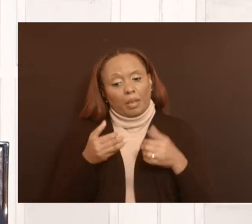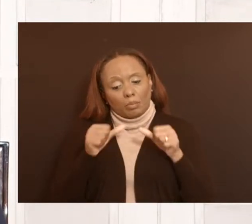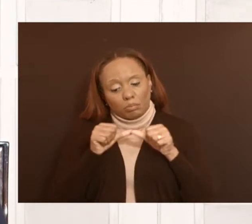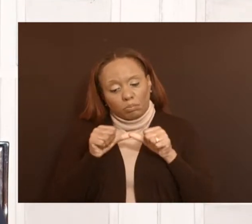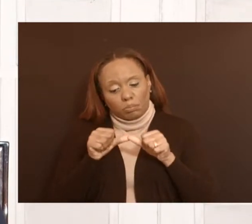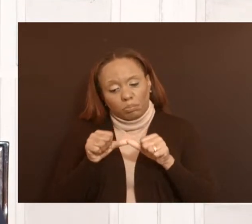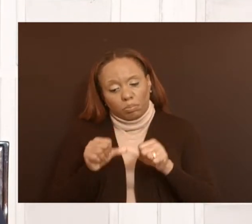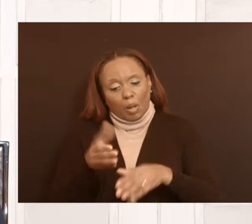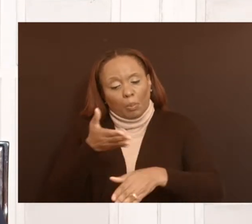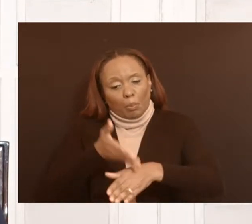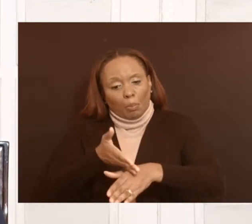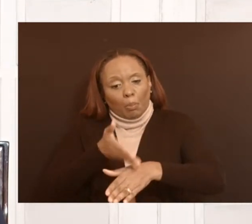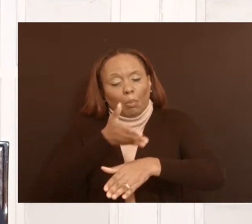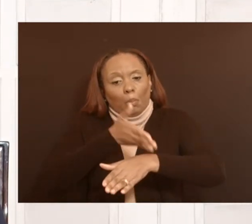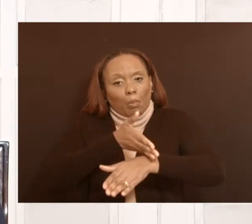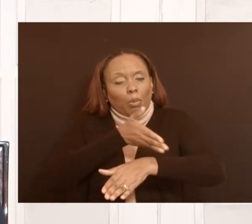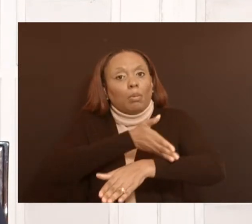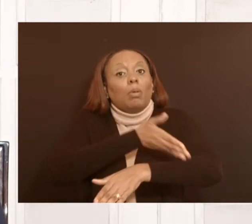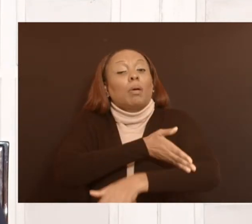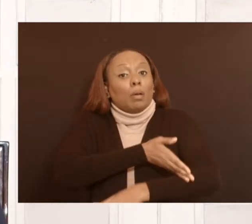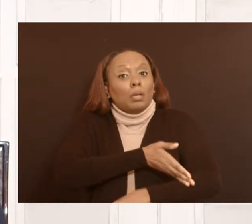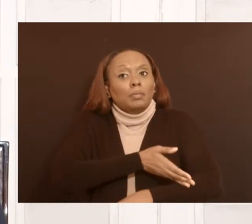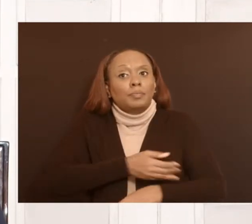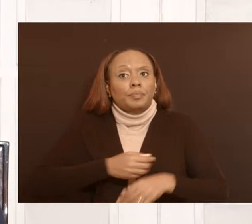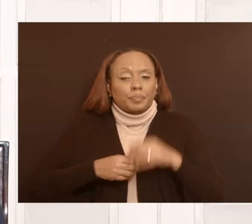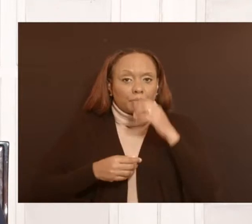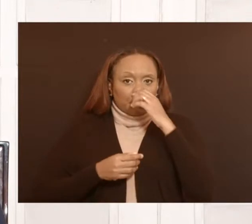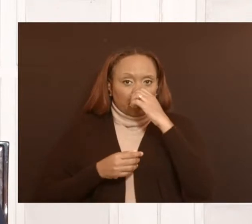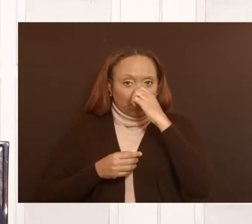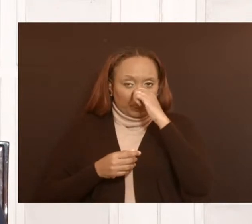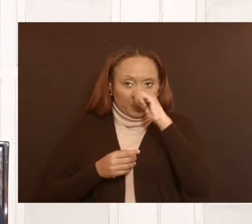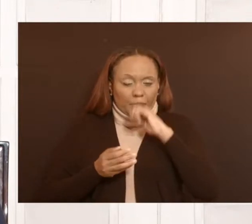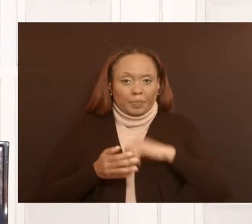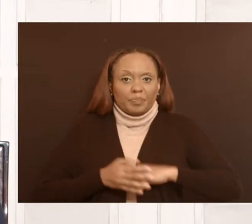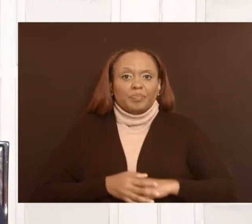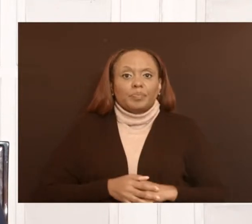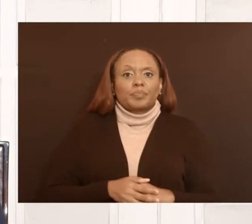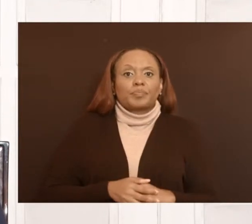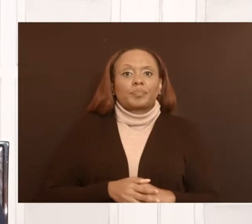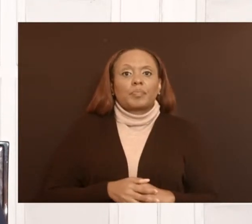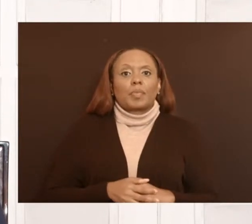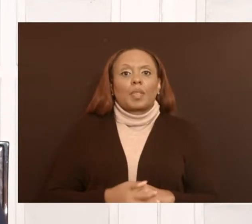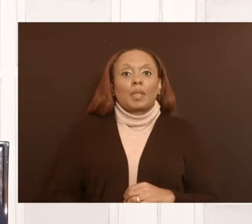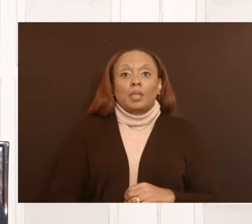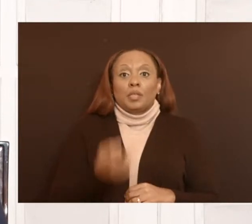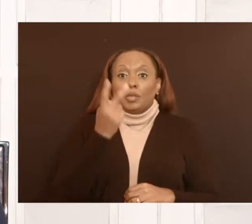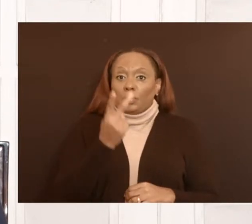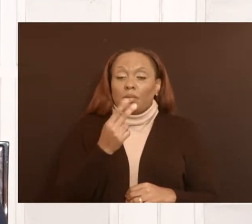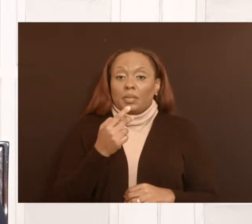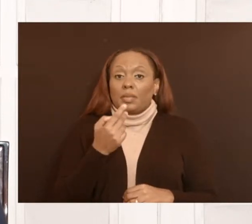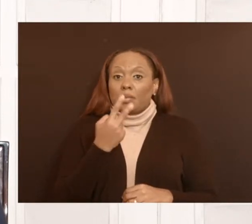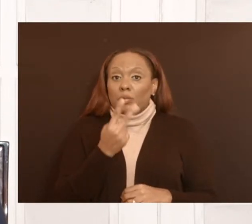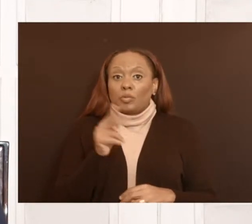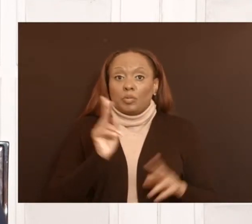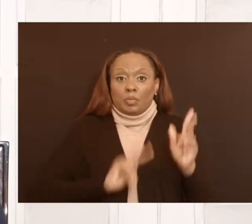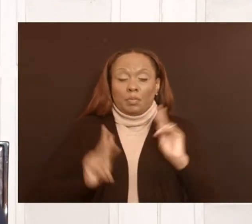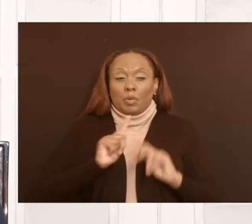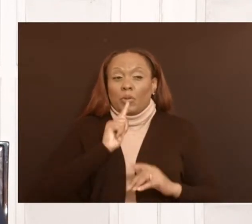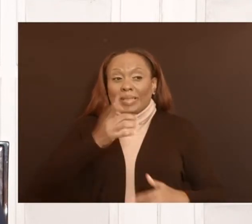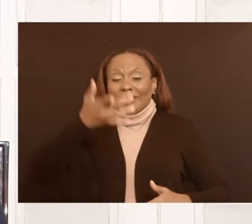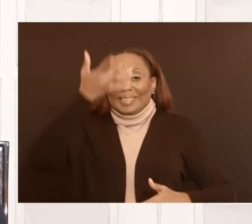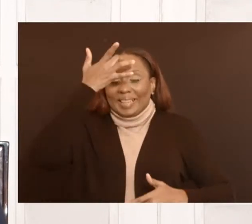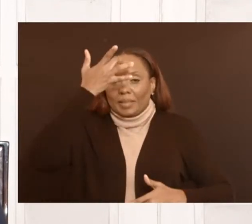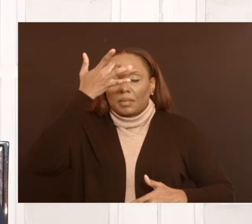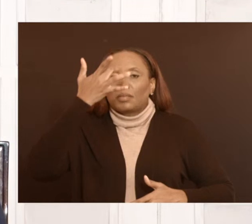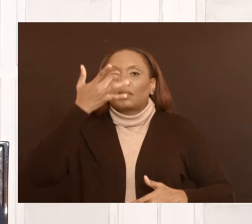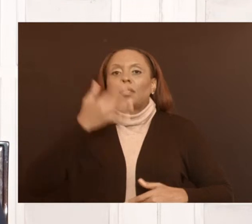provide the care that she requires. Of those 2 individuals, which I mentioned, who are significantly ill, there are Barbadians as well as